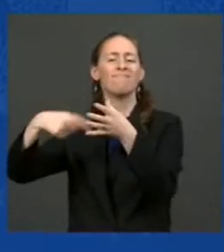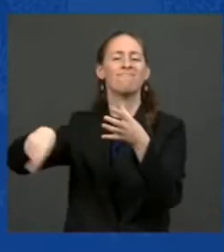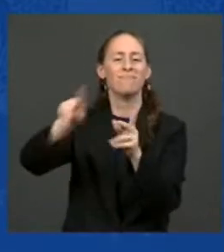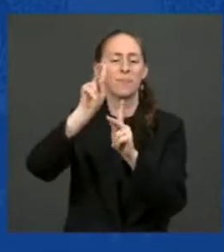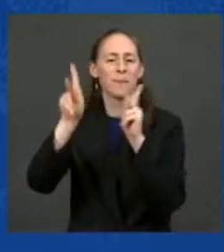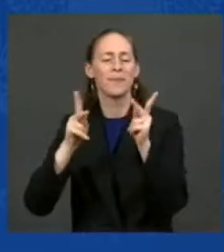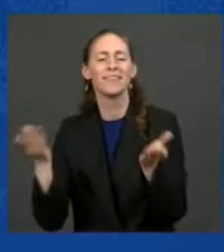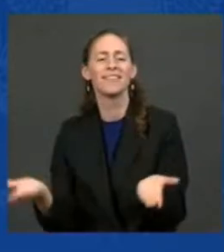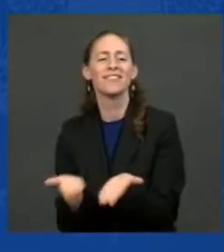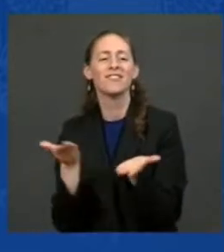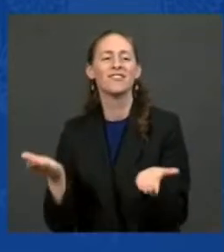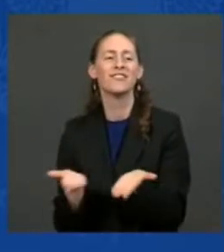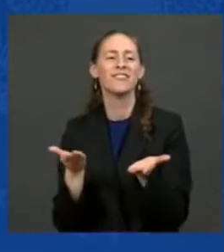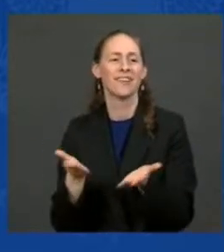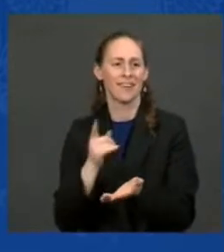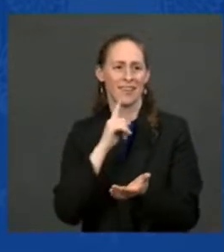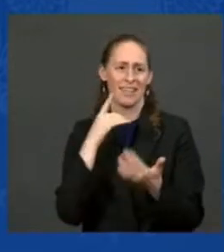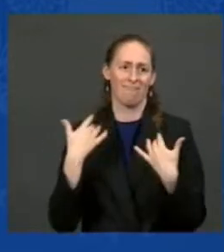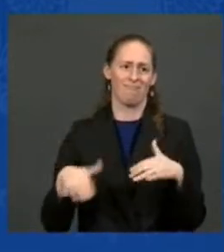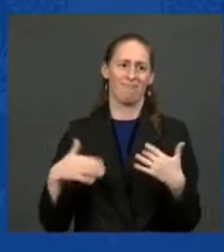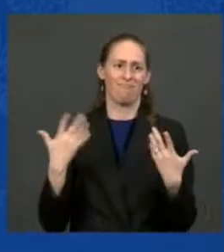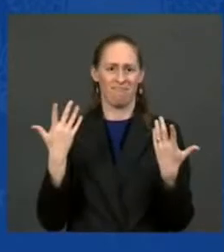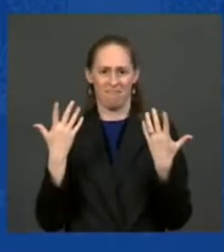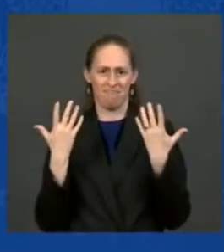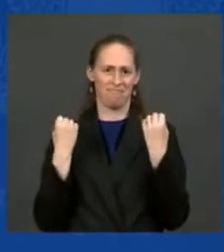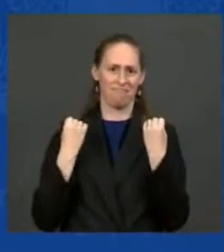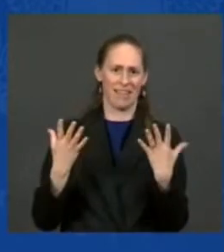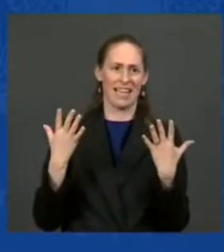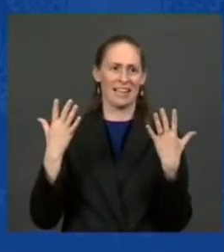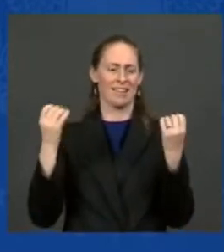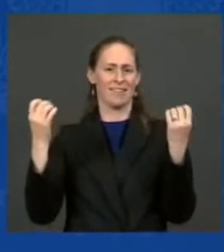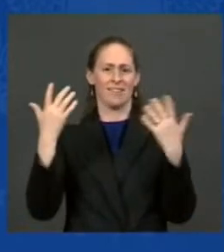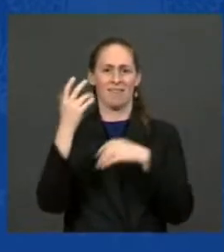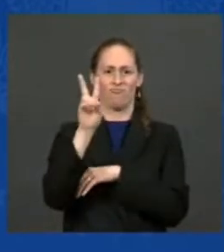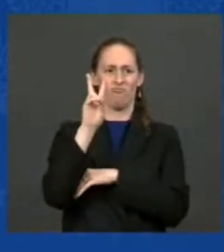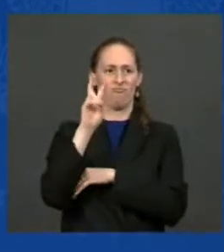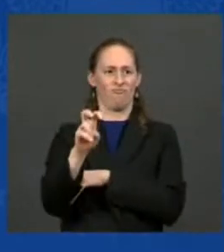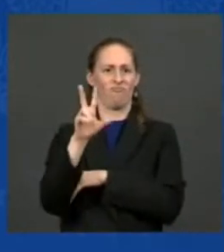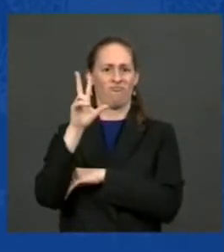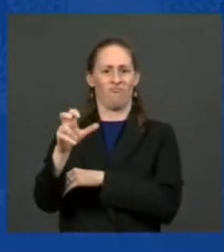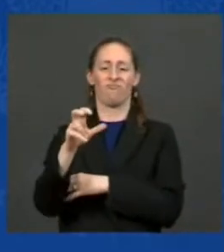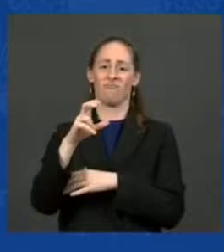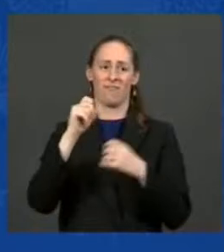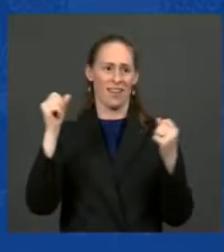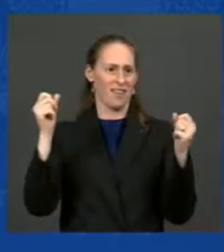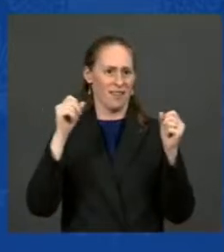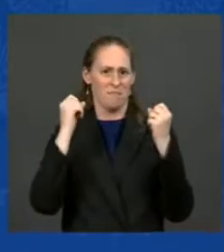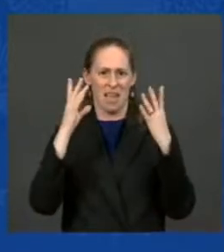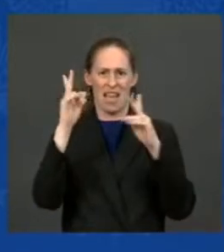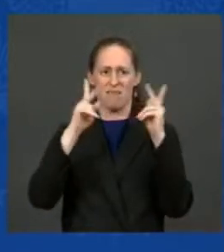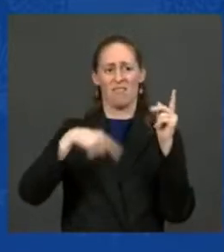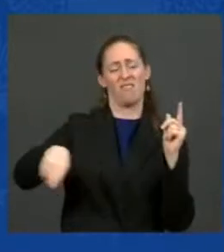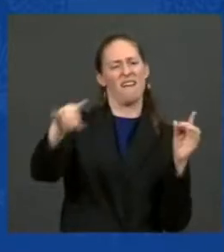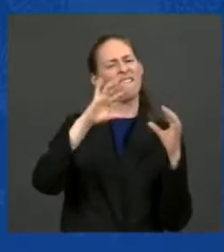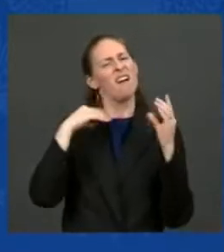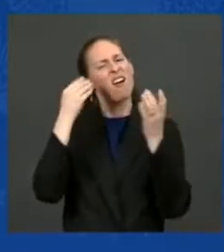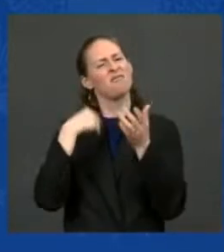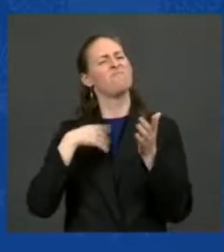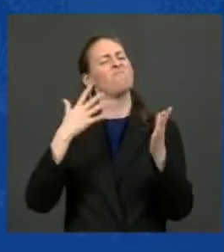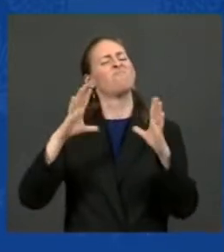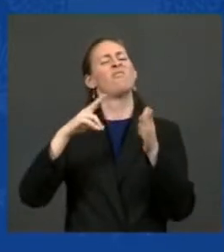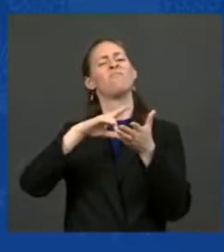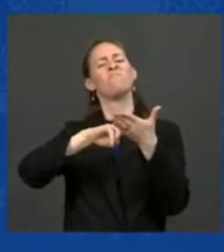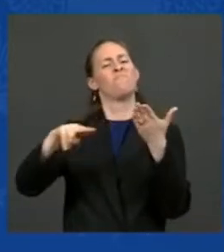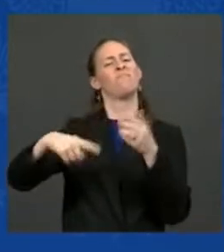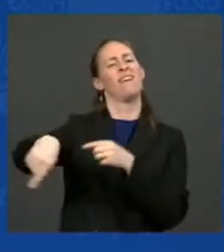300 people that I call part of my family in a way over the last, or during the 36 years that I served in public office representing the